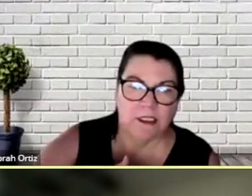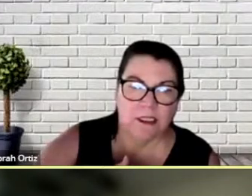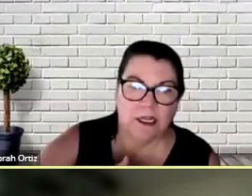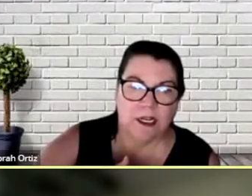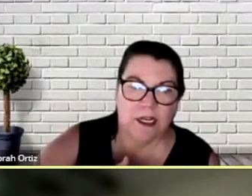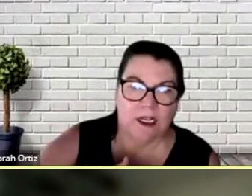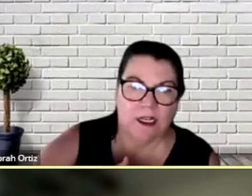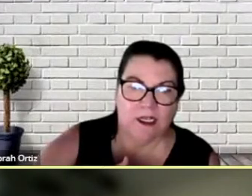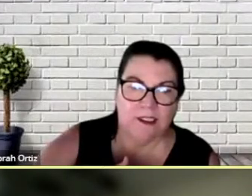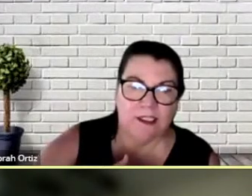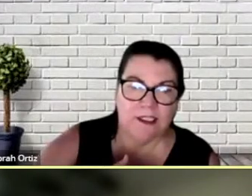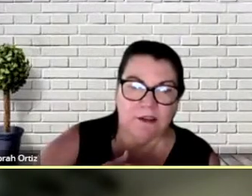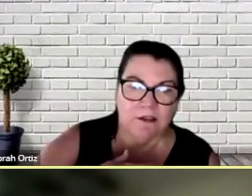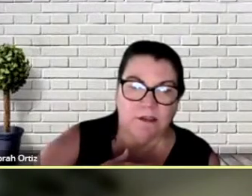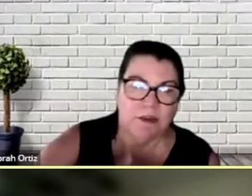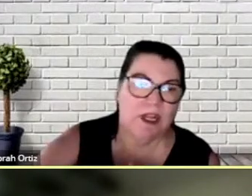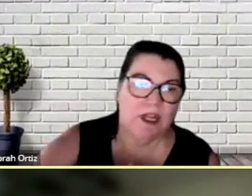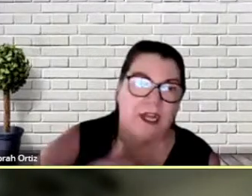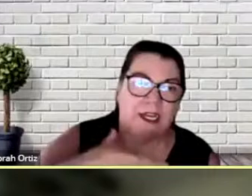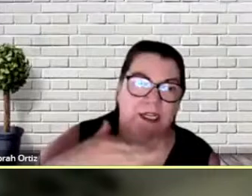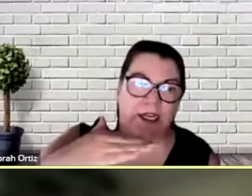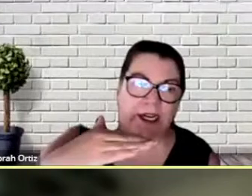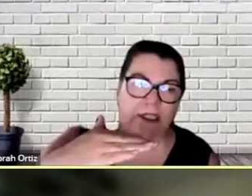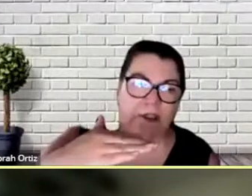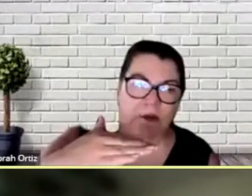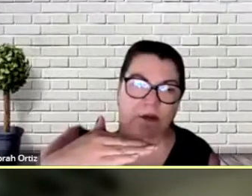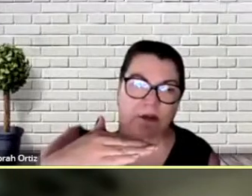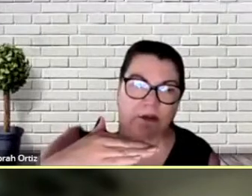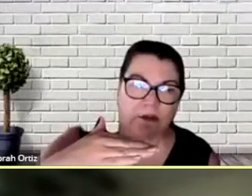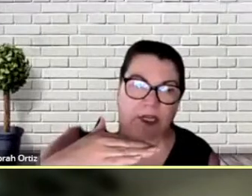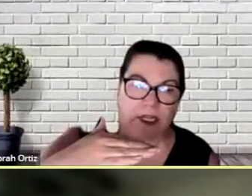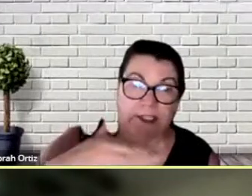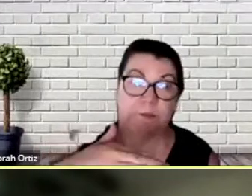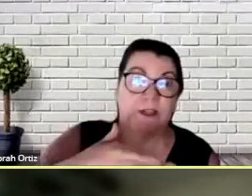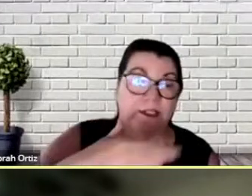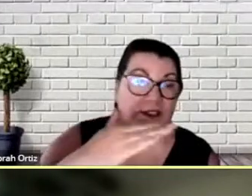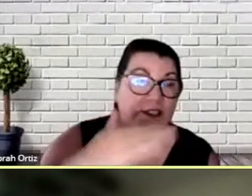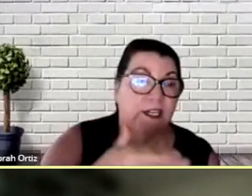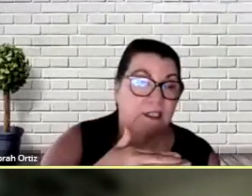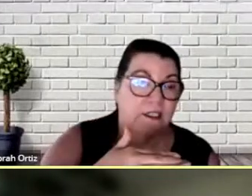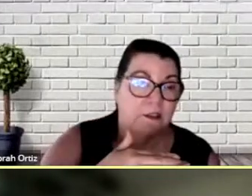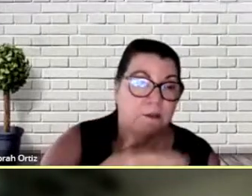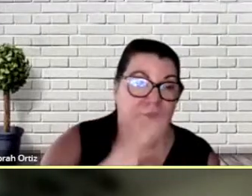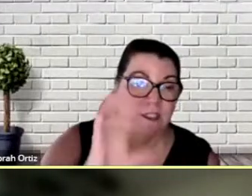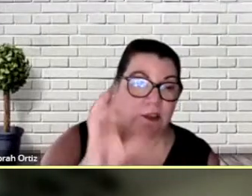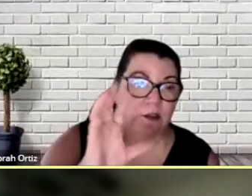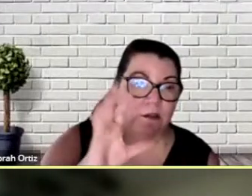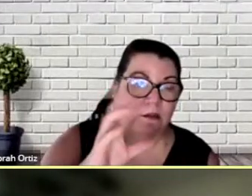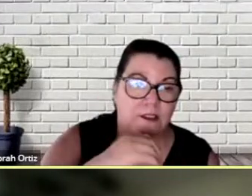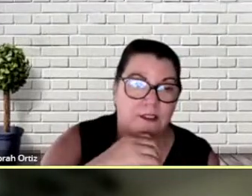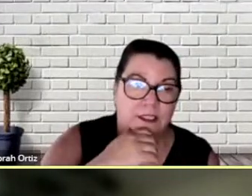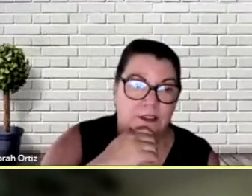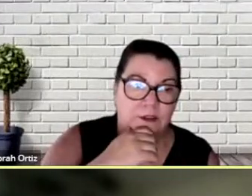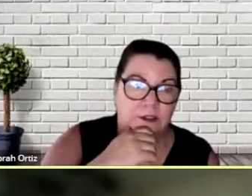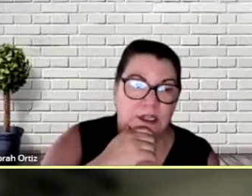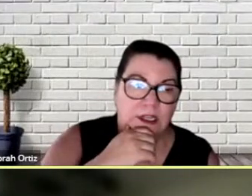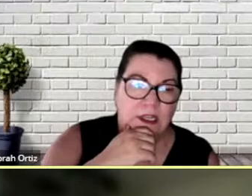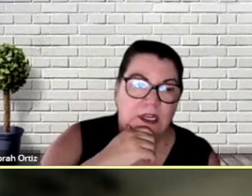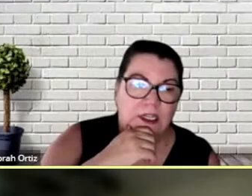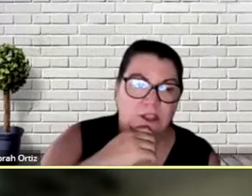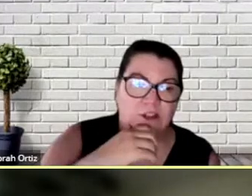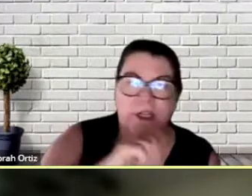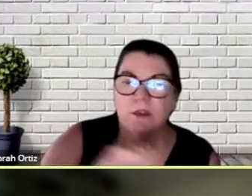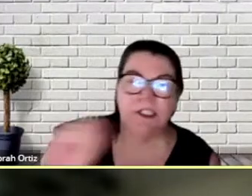And it's either implied and or expressly stated in terms of legal